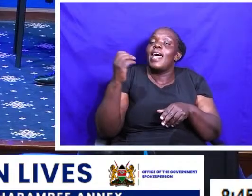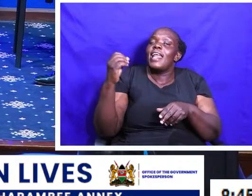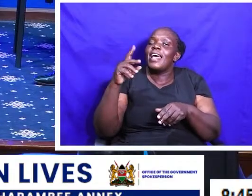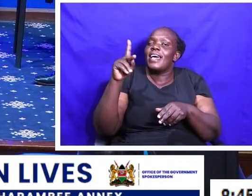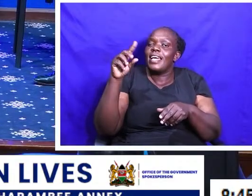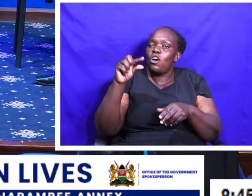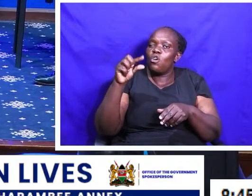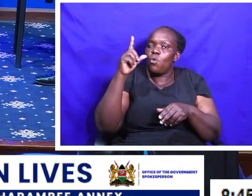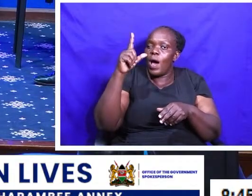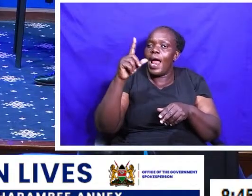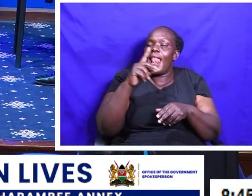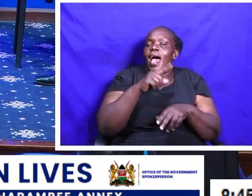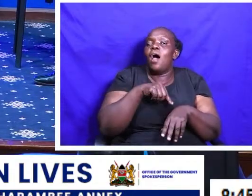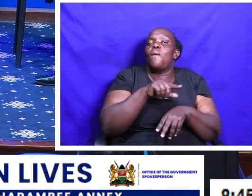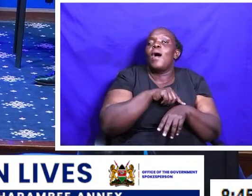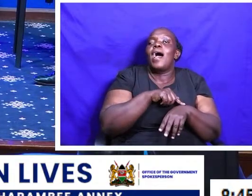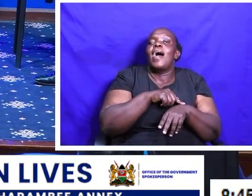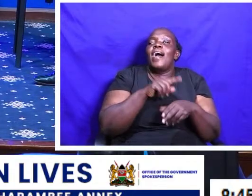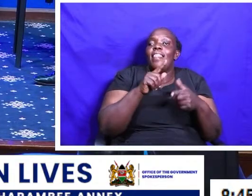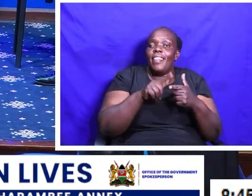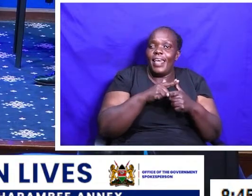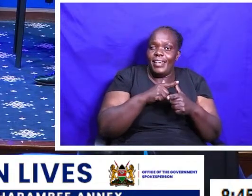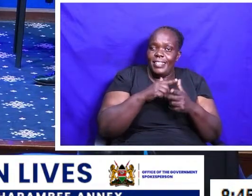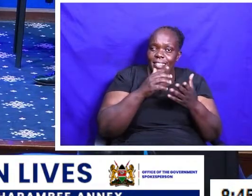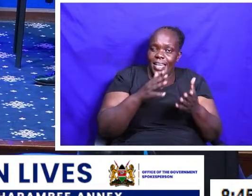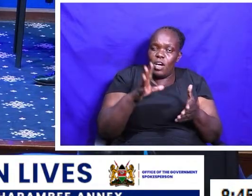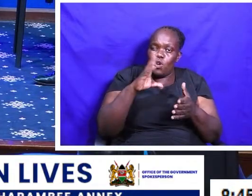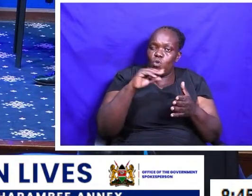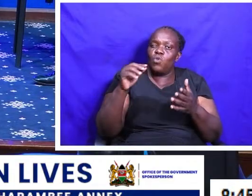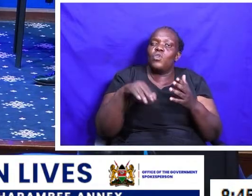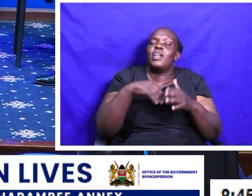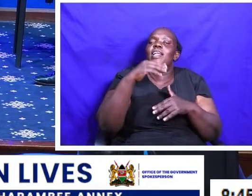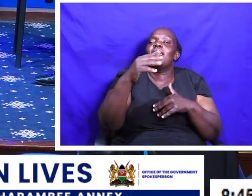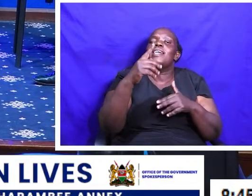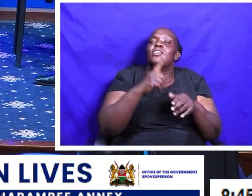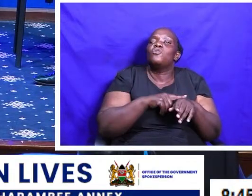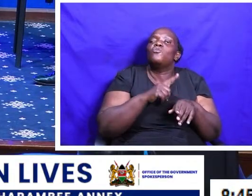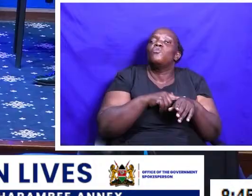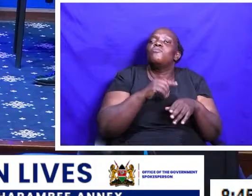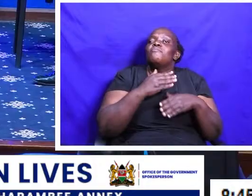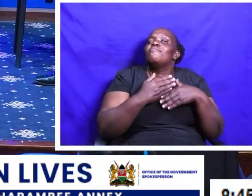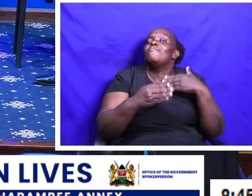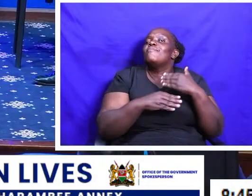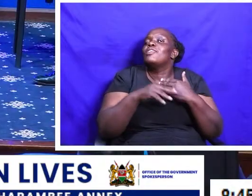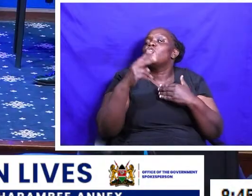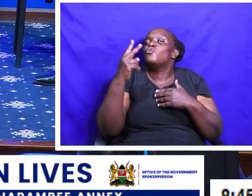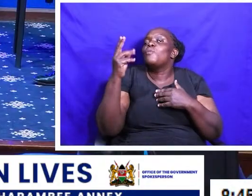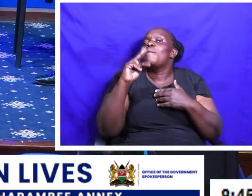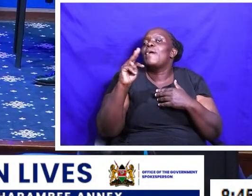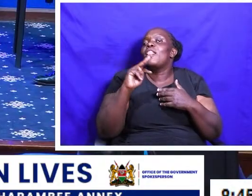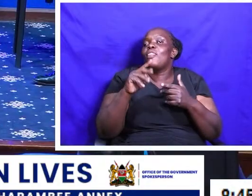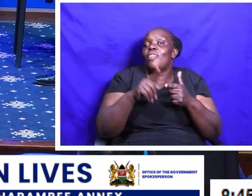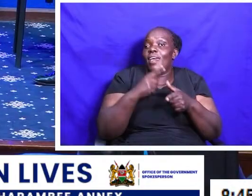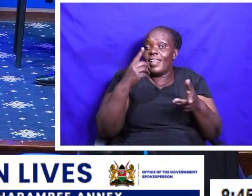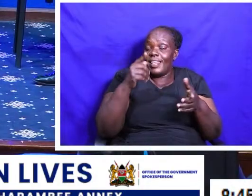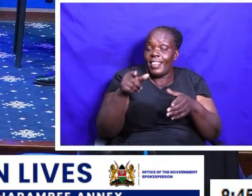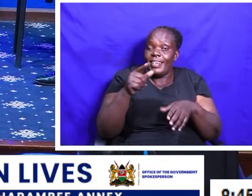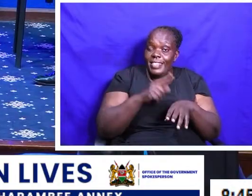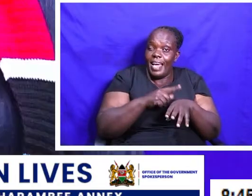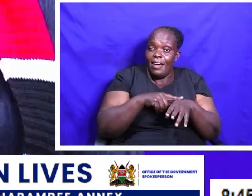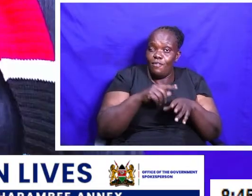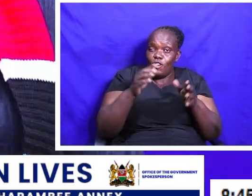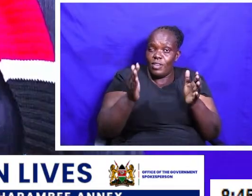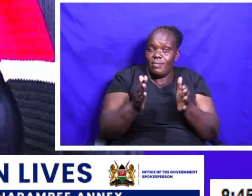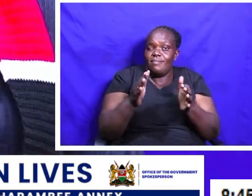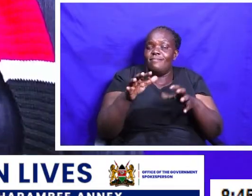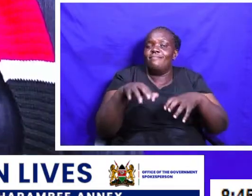100 kilos per 1 hour. Okay. Yeah? And we go next to infrastructure, 2 million. And that time